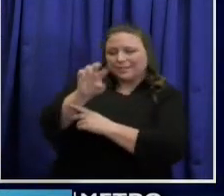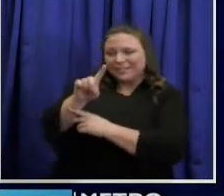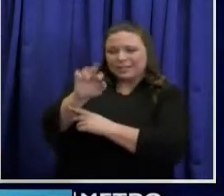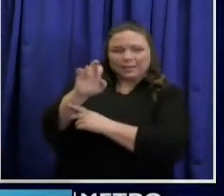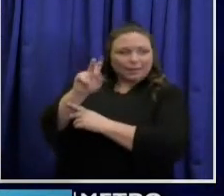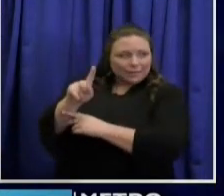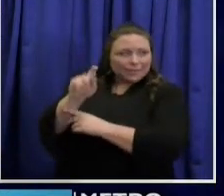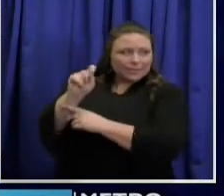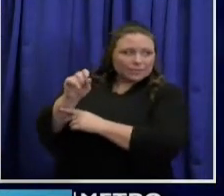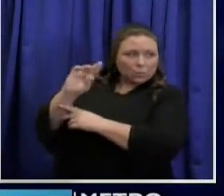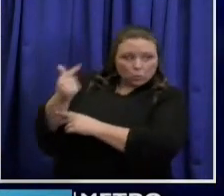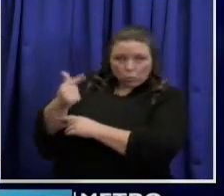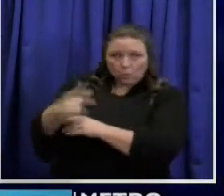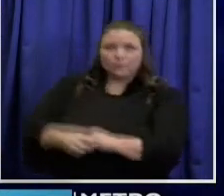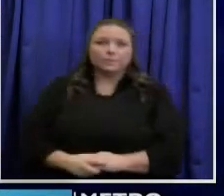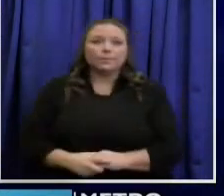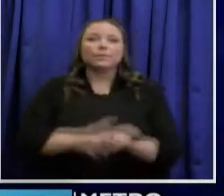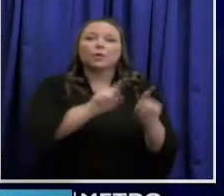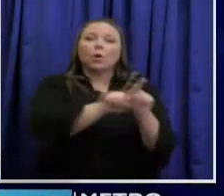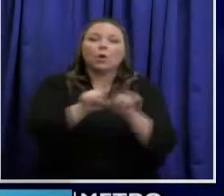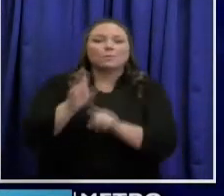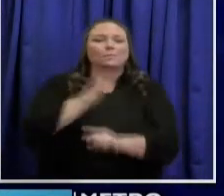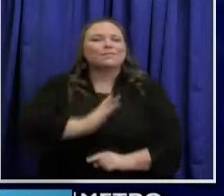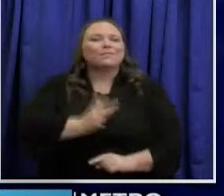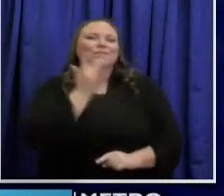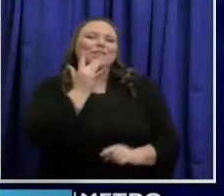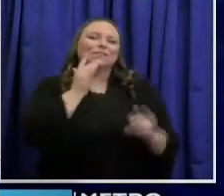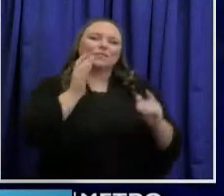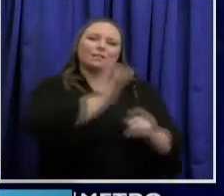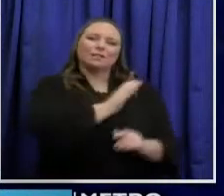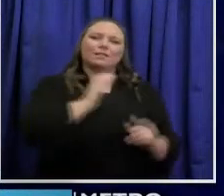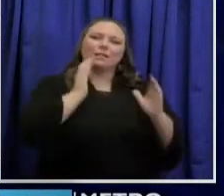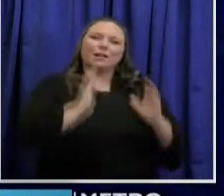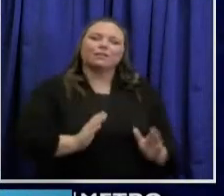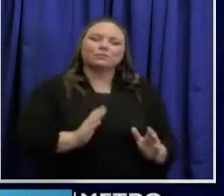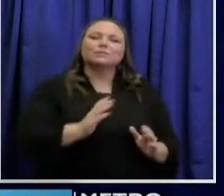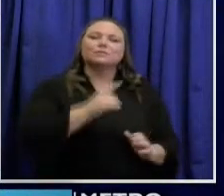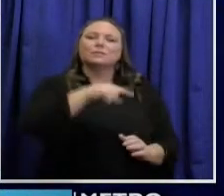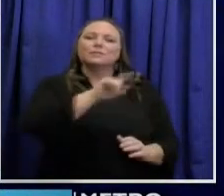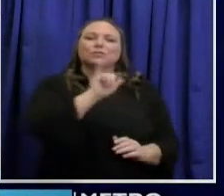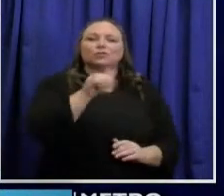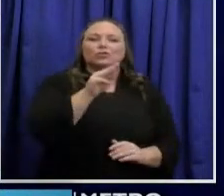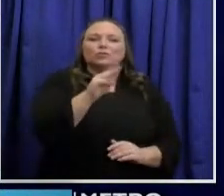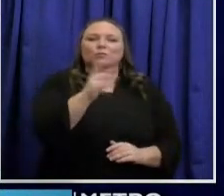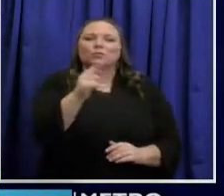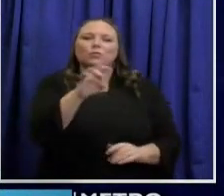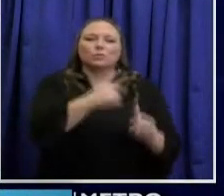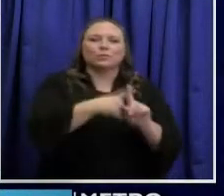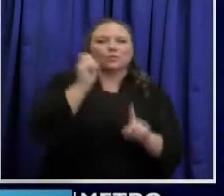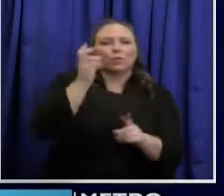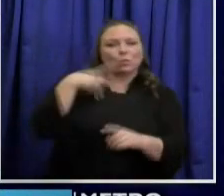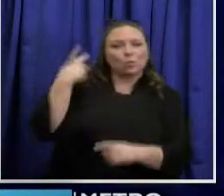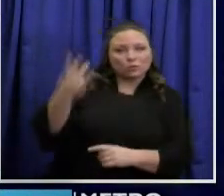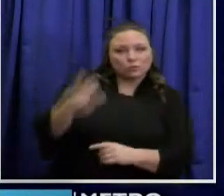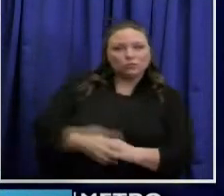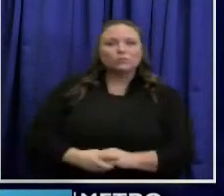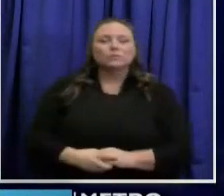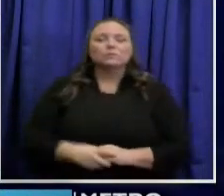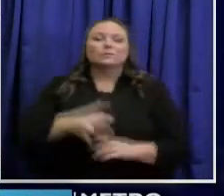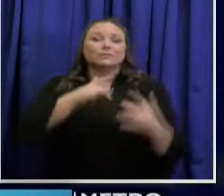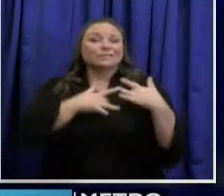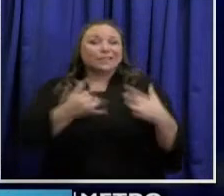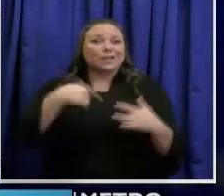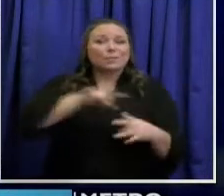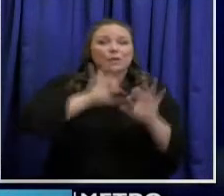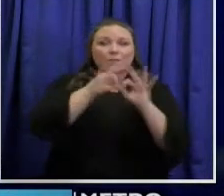www.needlink.org. And also joining us today is my favorite Congressman, Jim Cooper, who is joining us from Washington. Normally, our families would